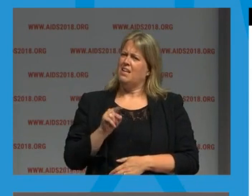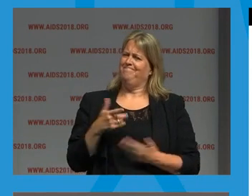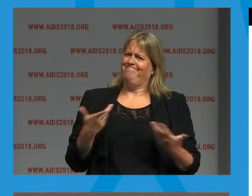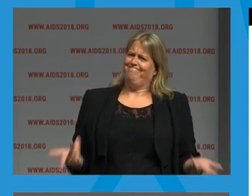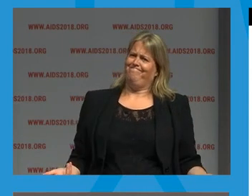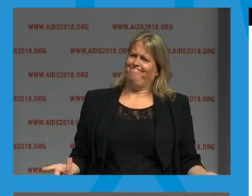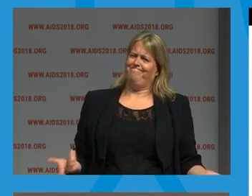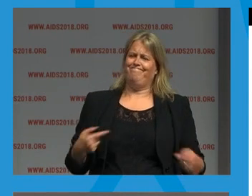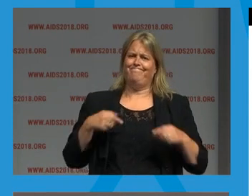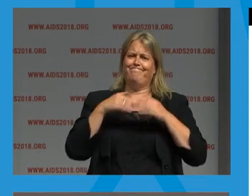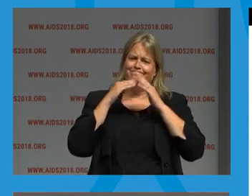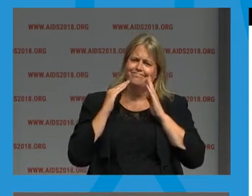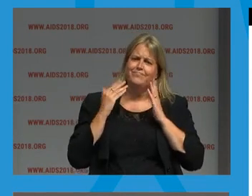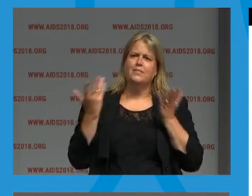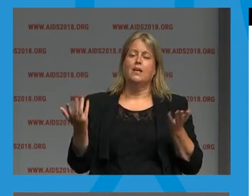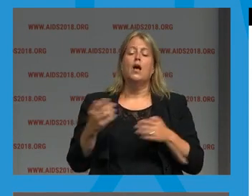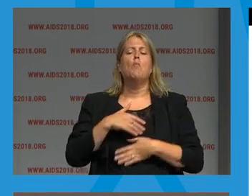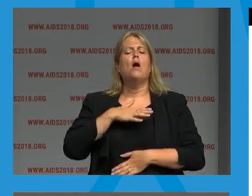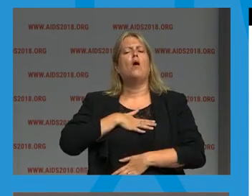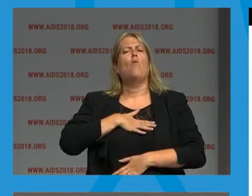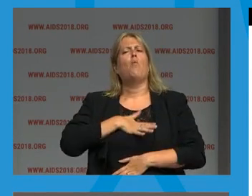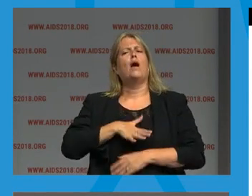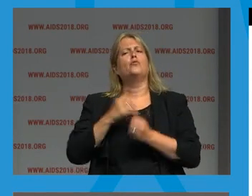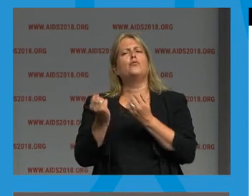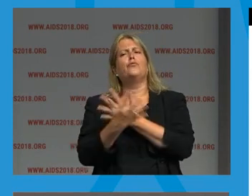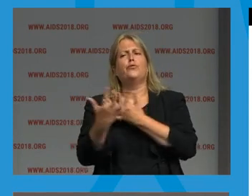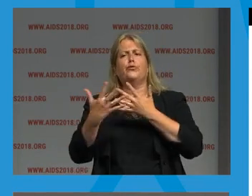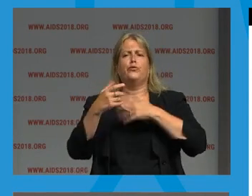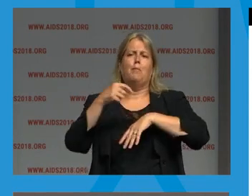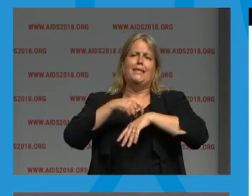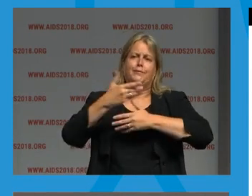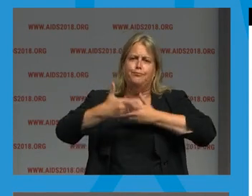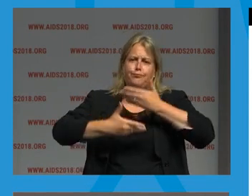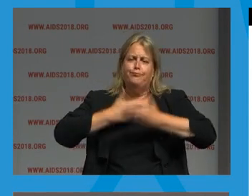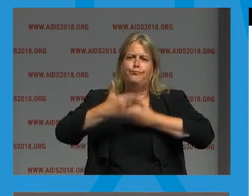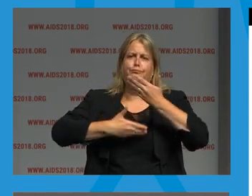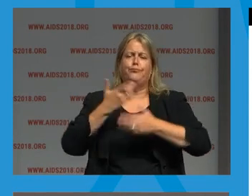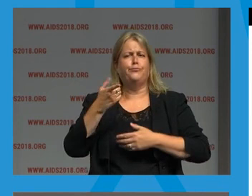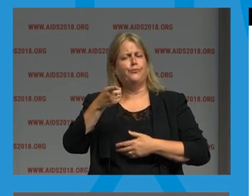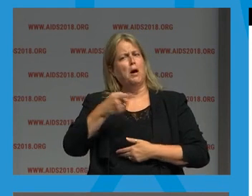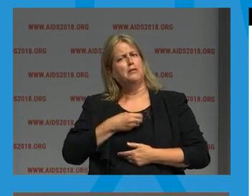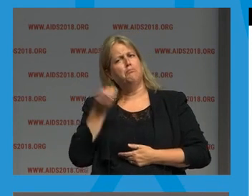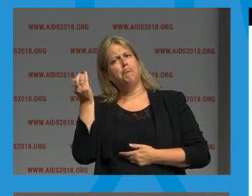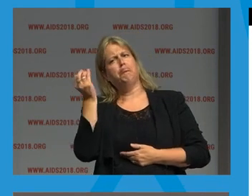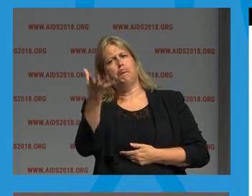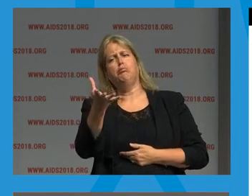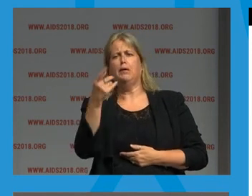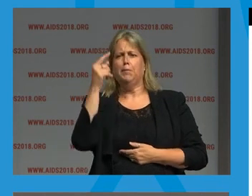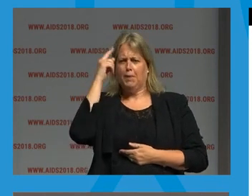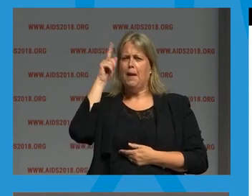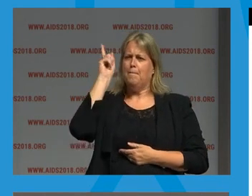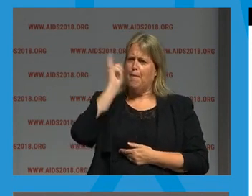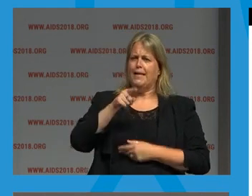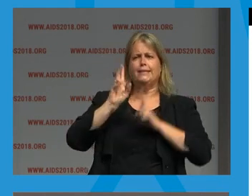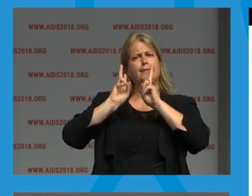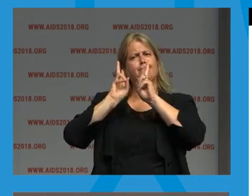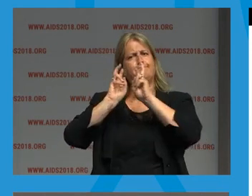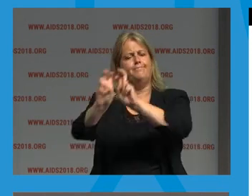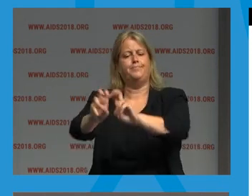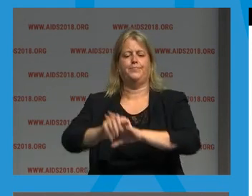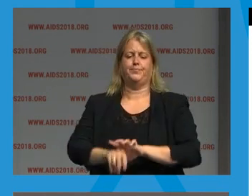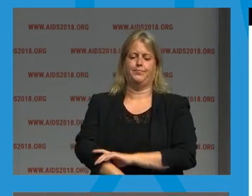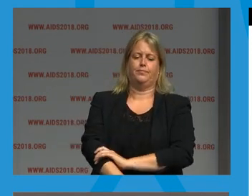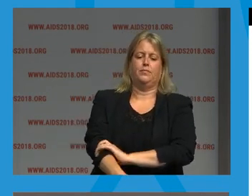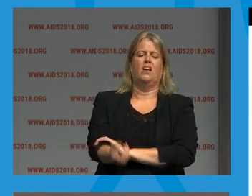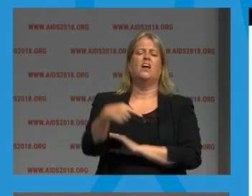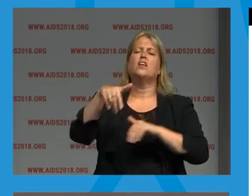disappointing. I want to spend a few minutes now on something that I think is very promising that needs to be actively pursued, and that is the